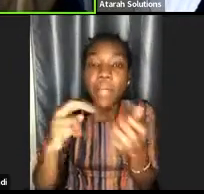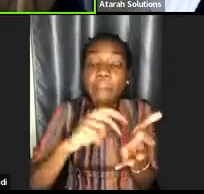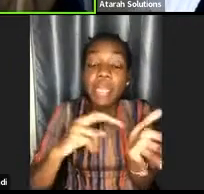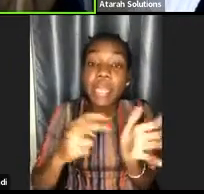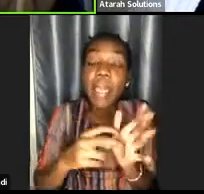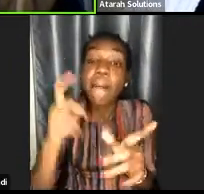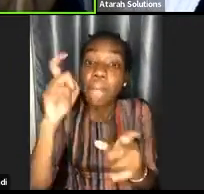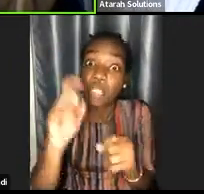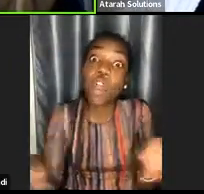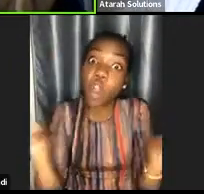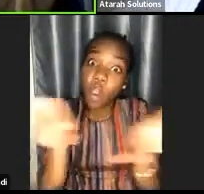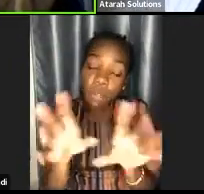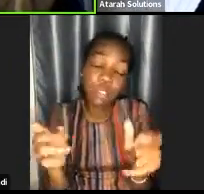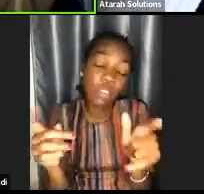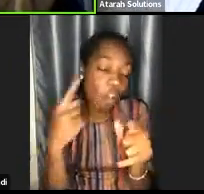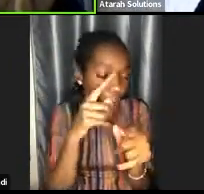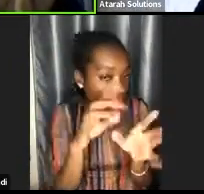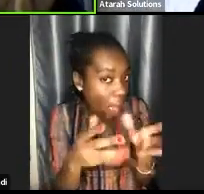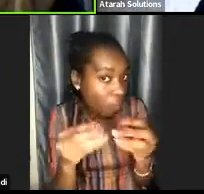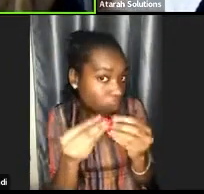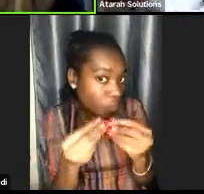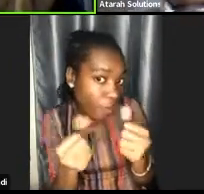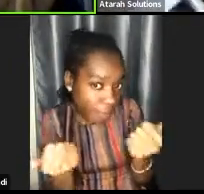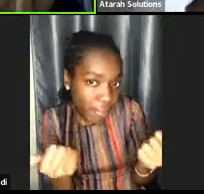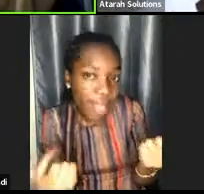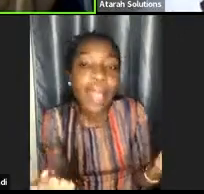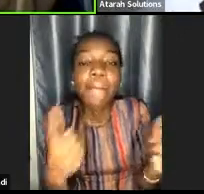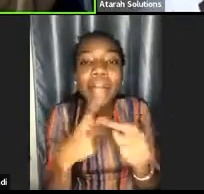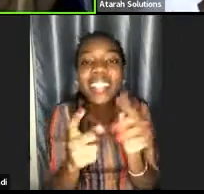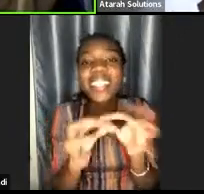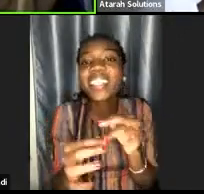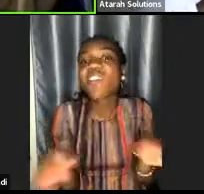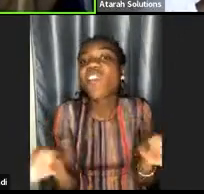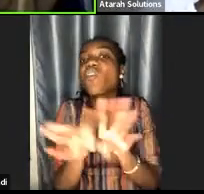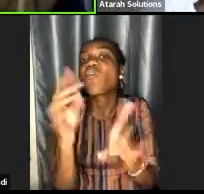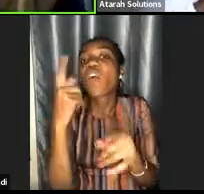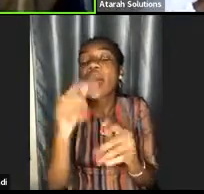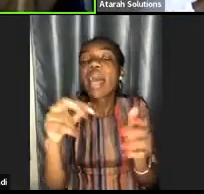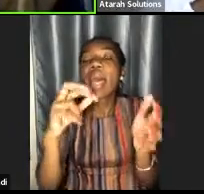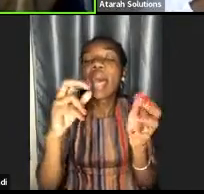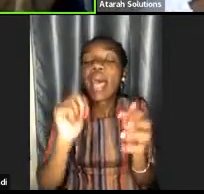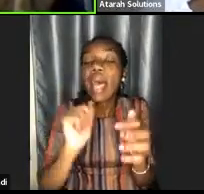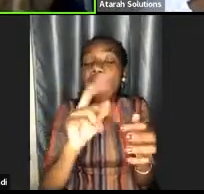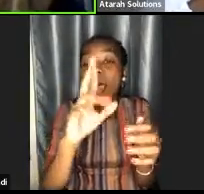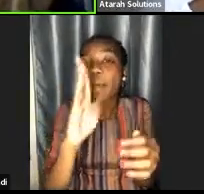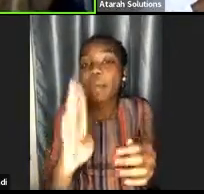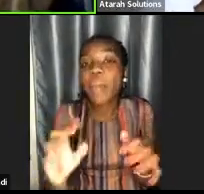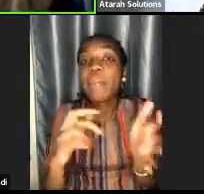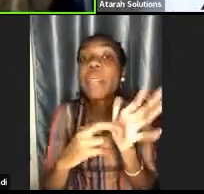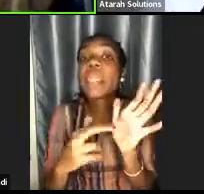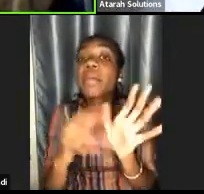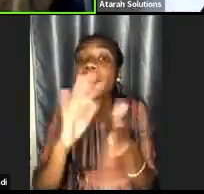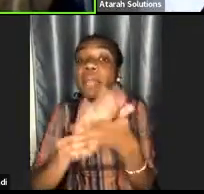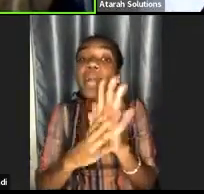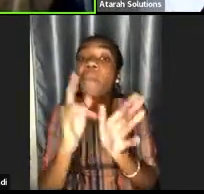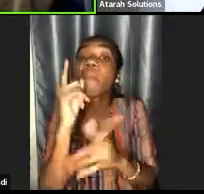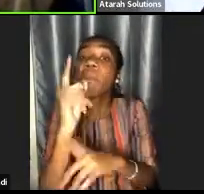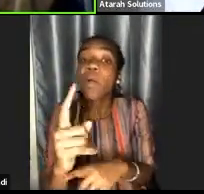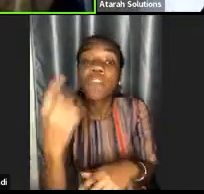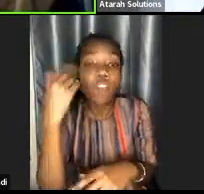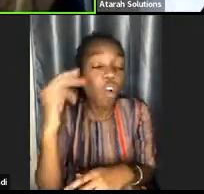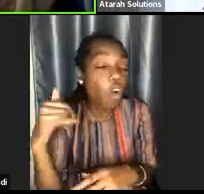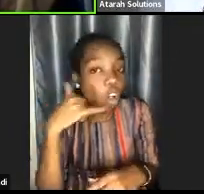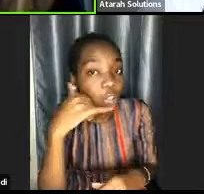resolve dispute? If there was a clause on arbitration, then that would be the first port of call. If they are in court and they